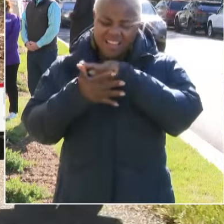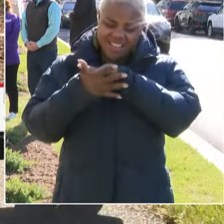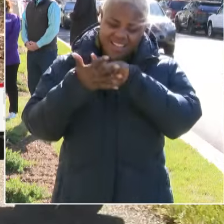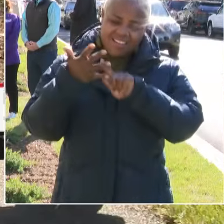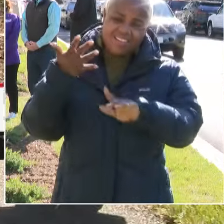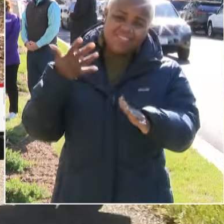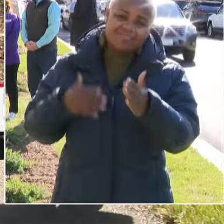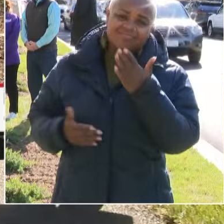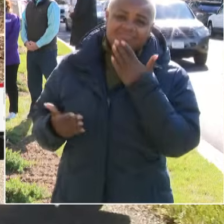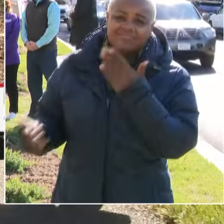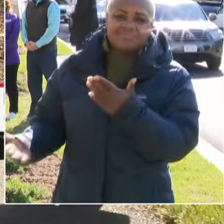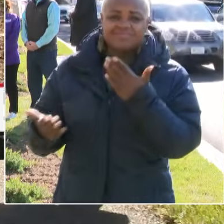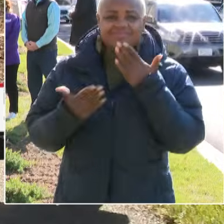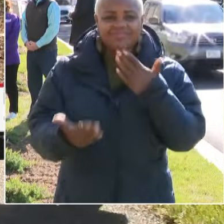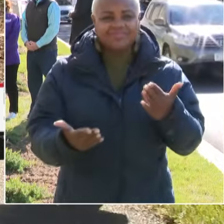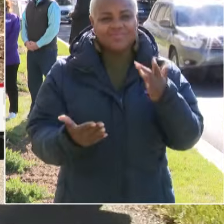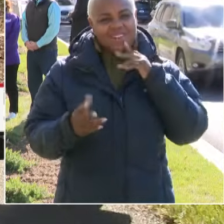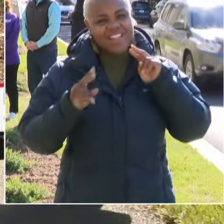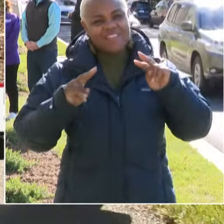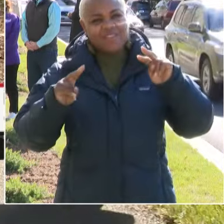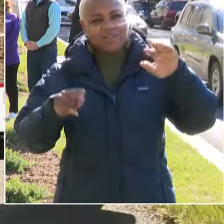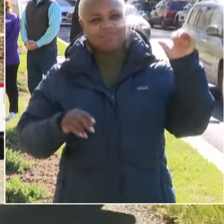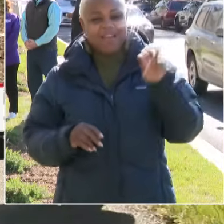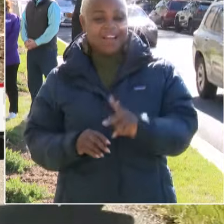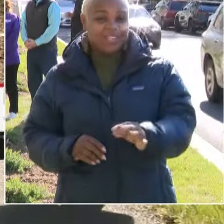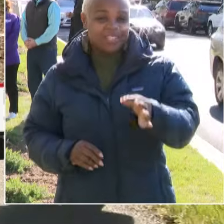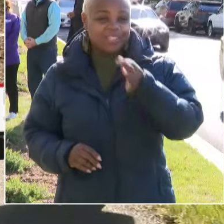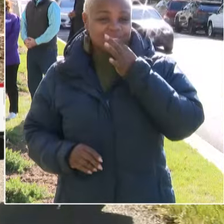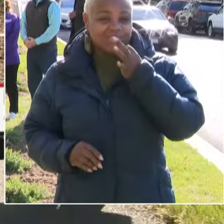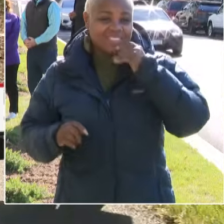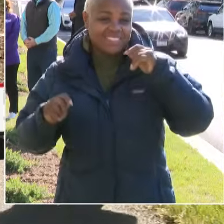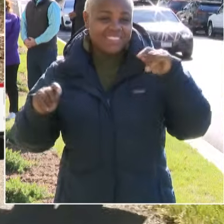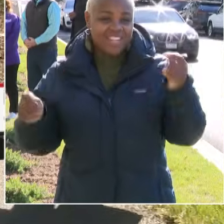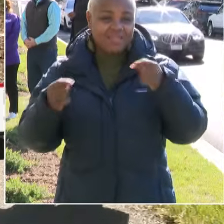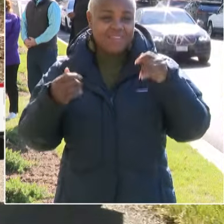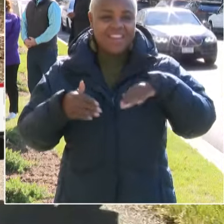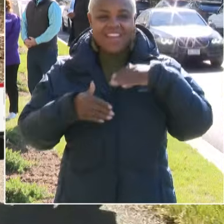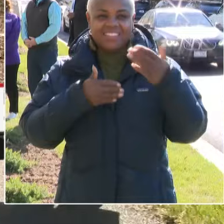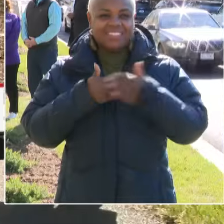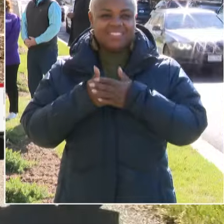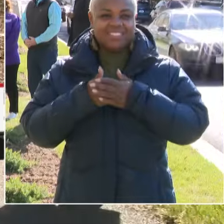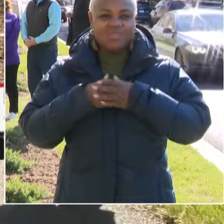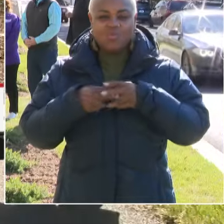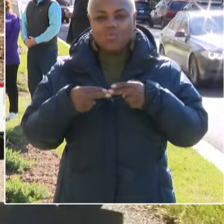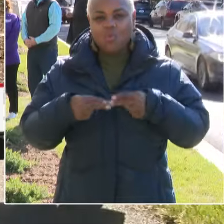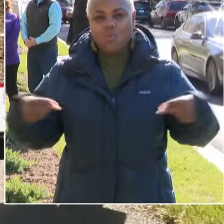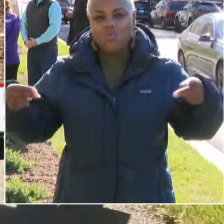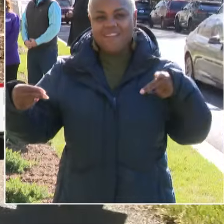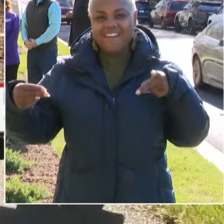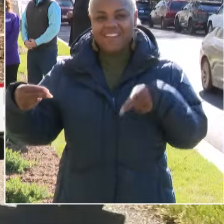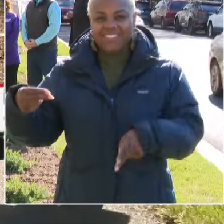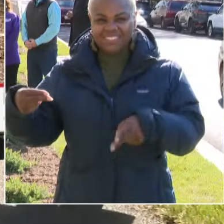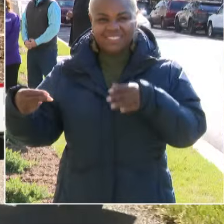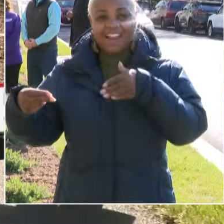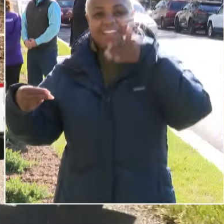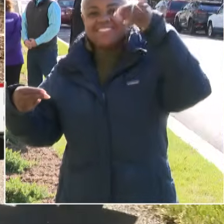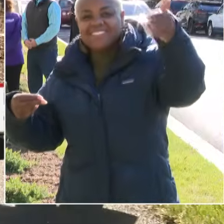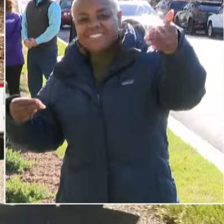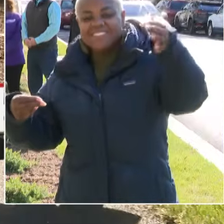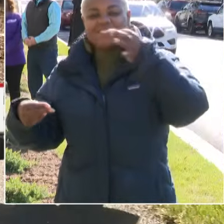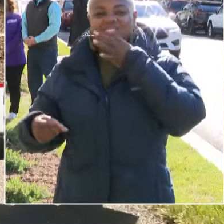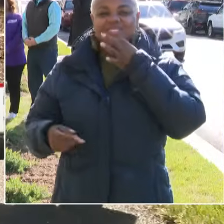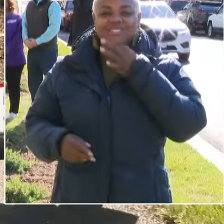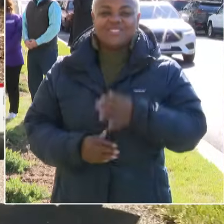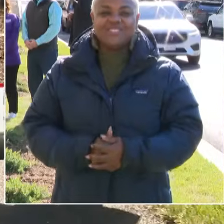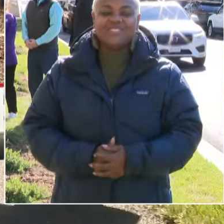We look forward to coming back soon to celebrate the next stretch of the MBT, a little further down the trail. Thank you for all for